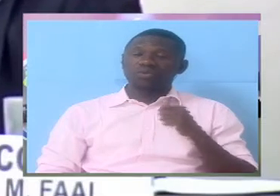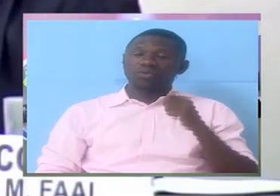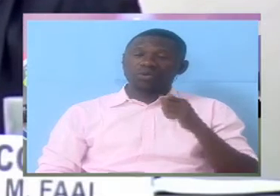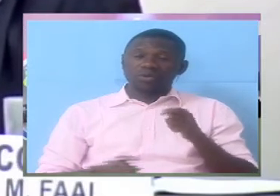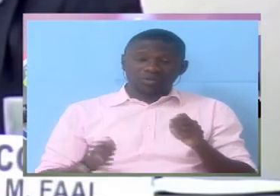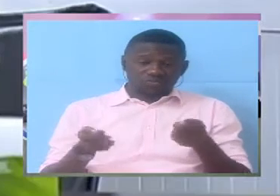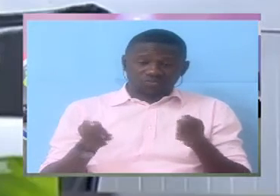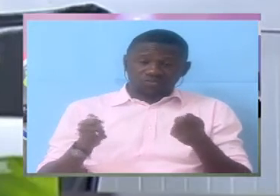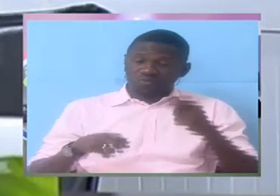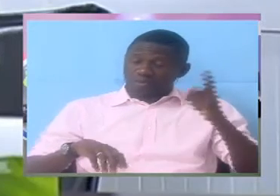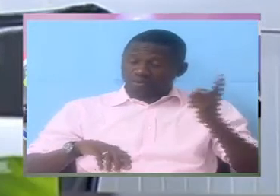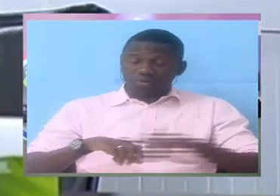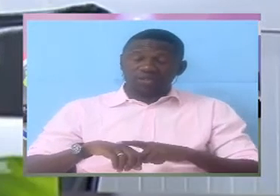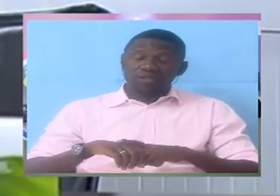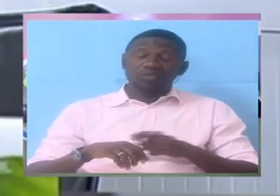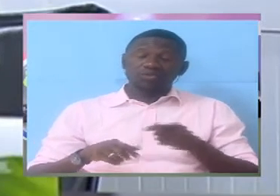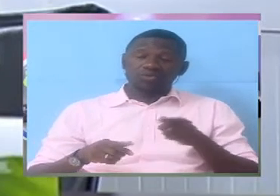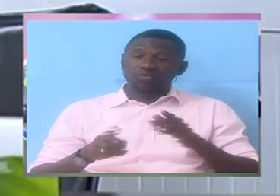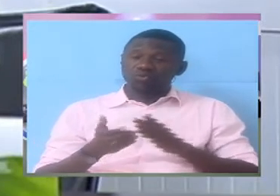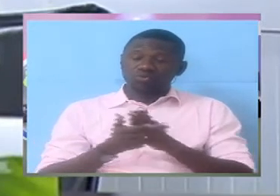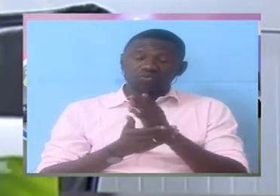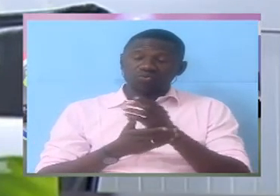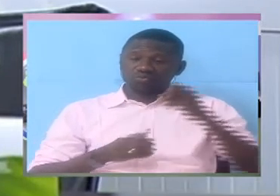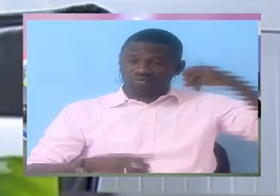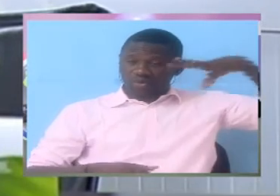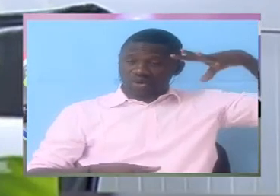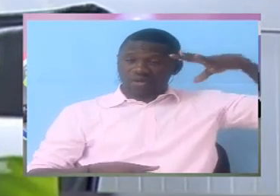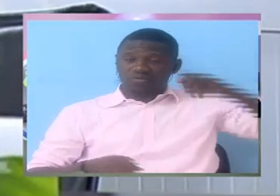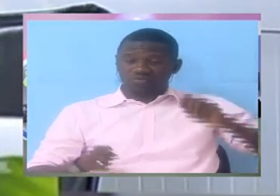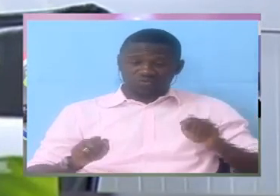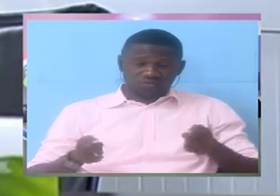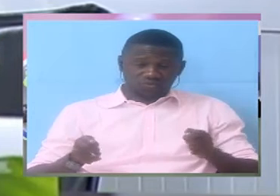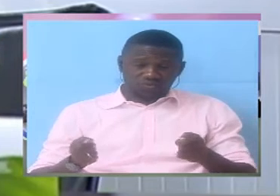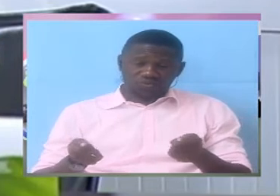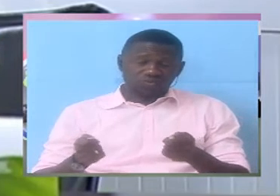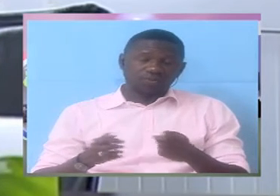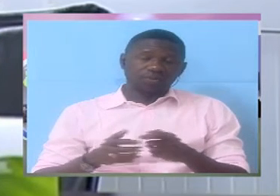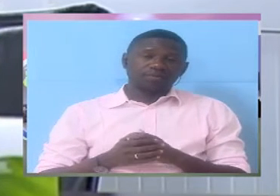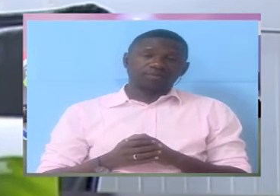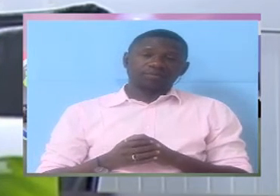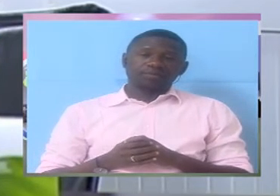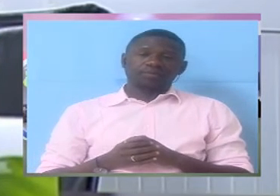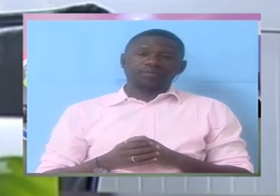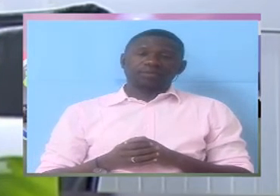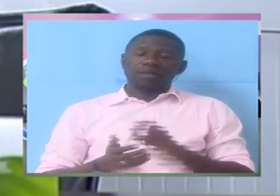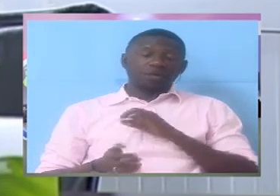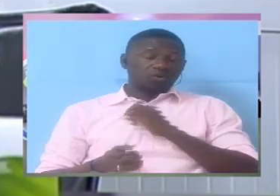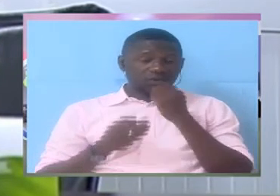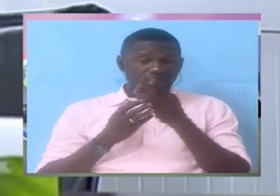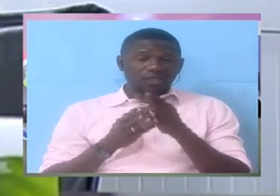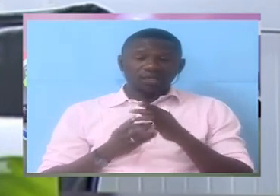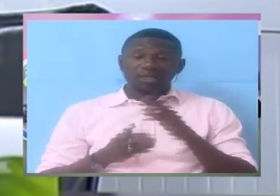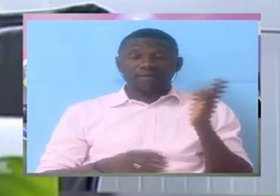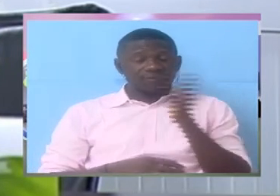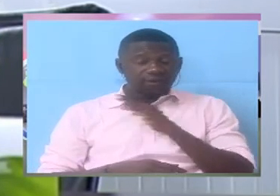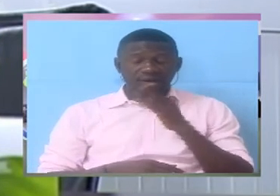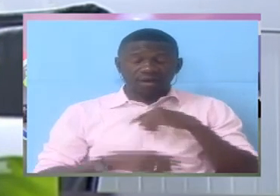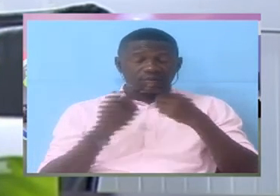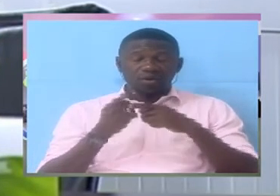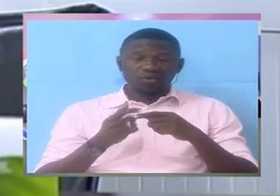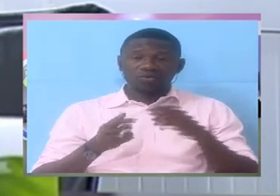No, I'm not saying he's lying. I'm not saying Balo is lying about the electrocuted